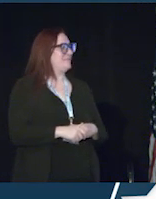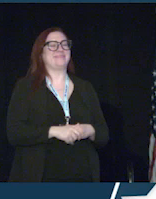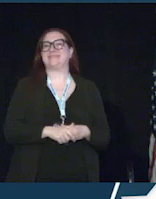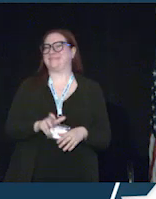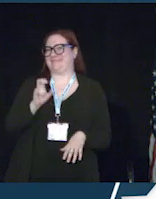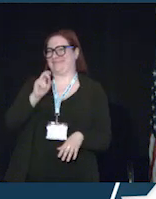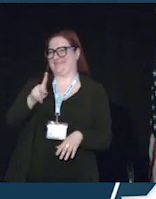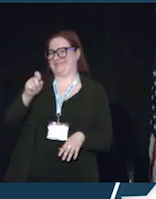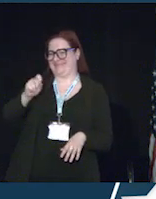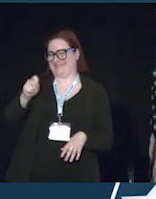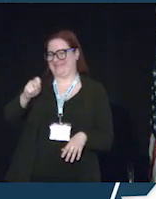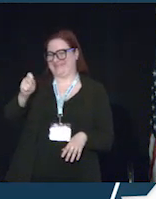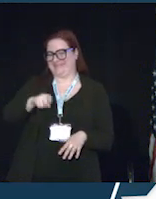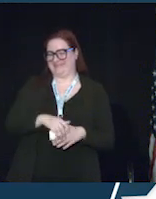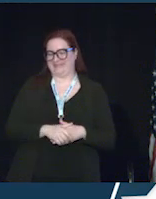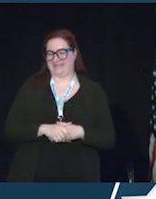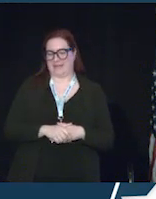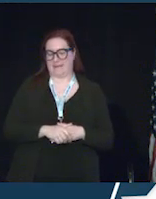Okay.